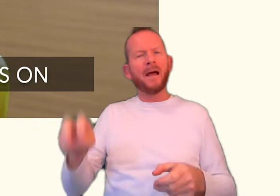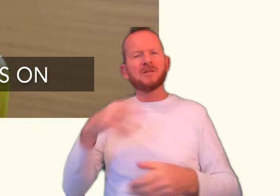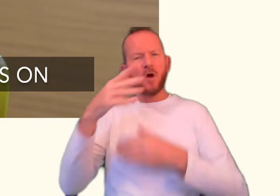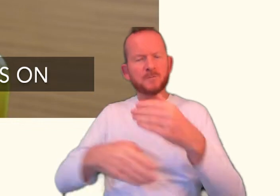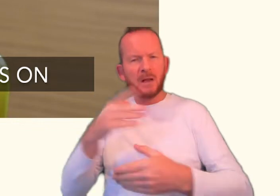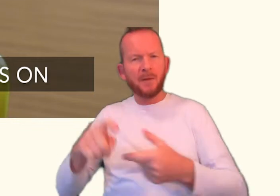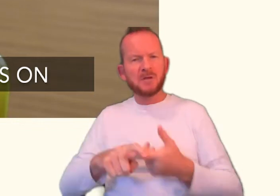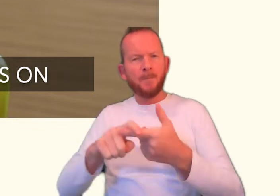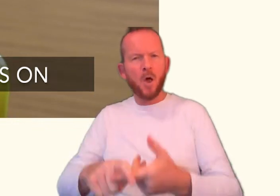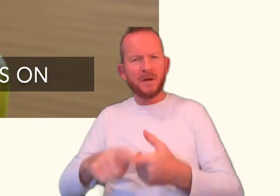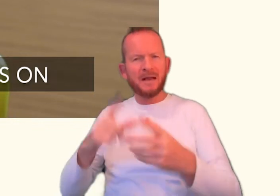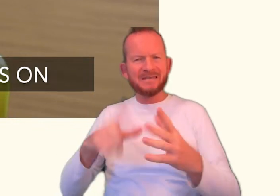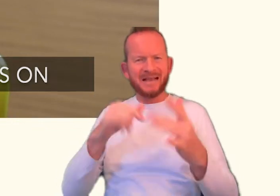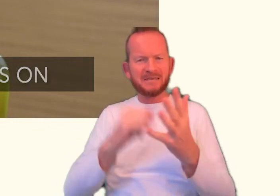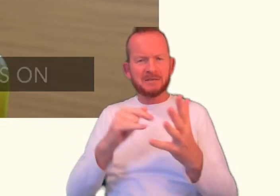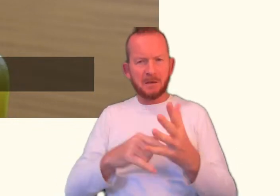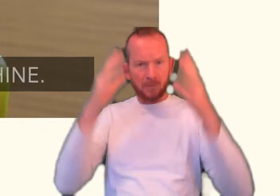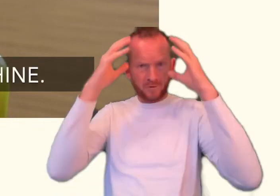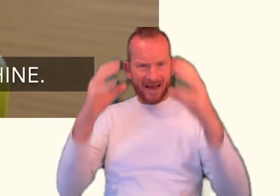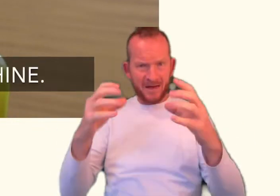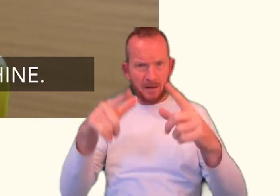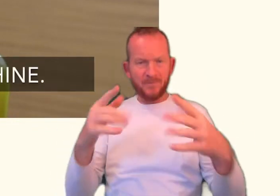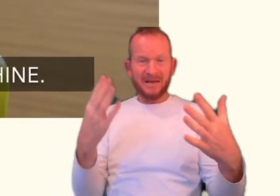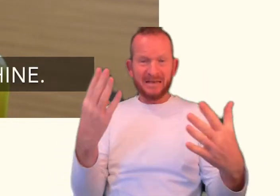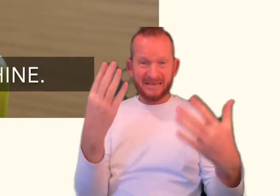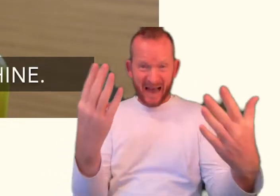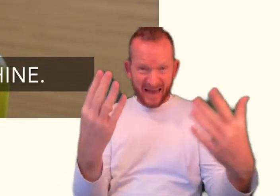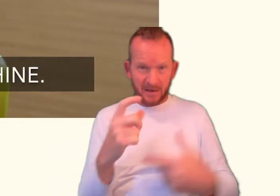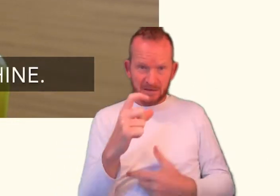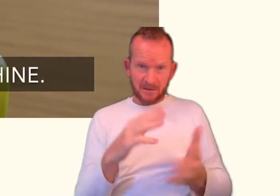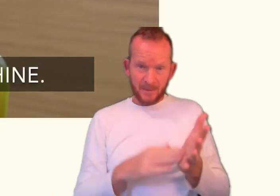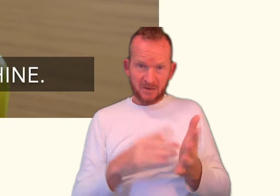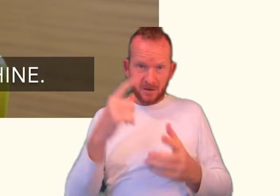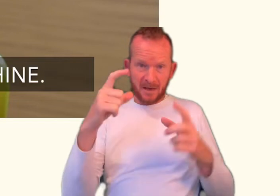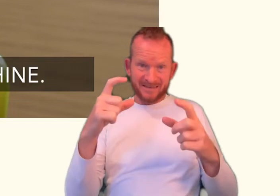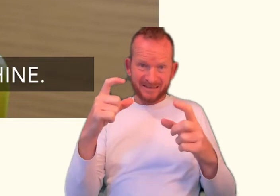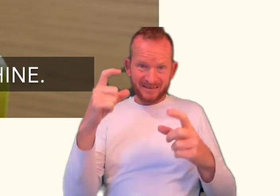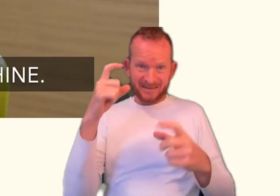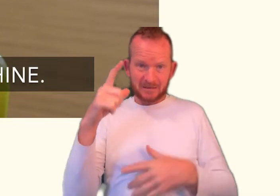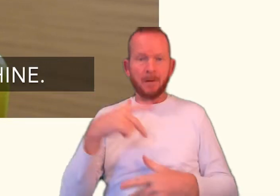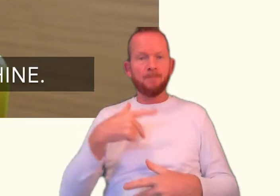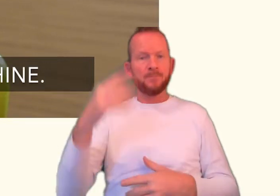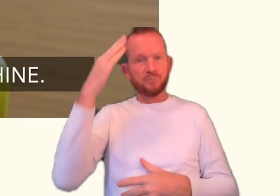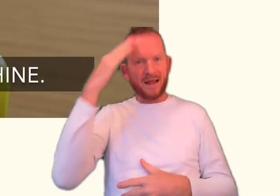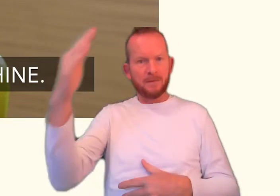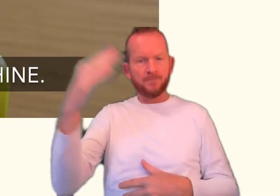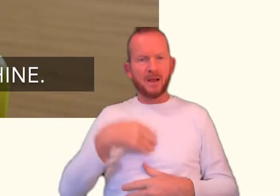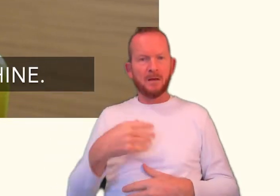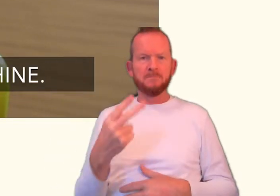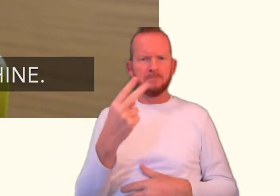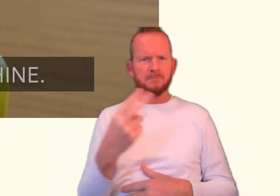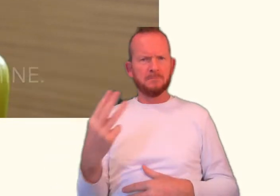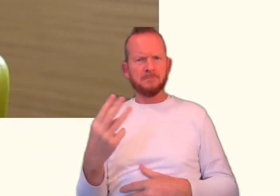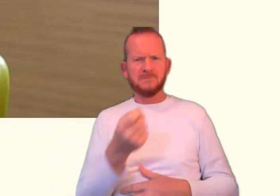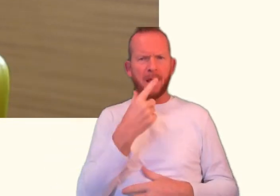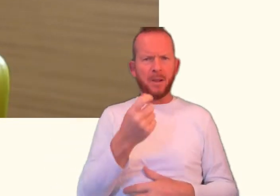was 9 centimetres. So she came home and she was on... So 23 tablets a day. There was 8 different types and 2 lots